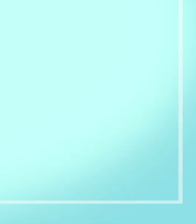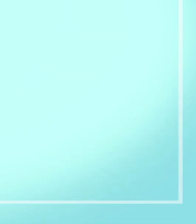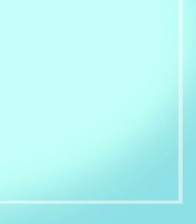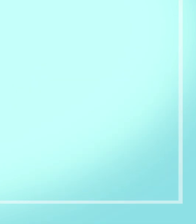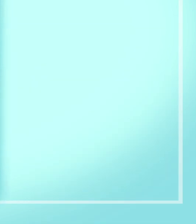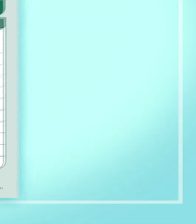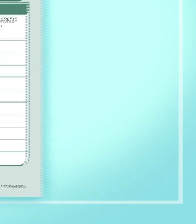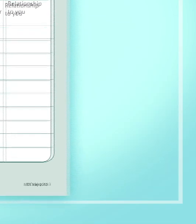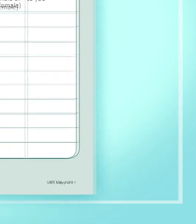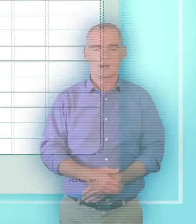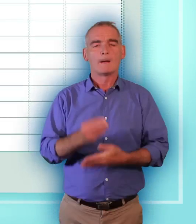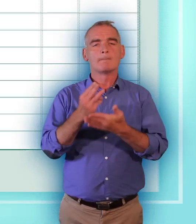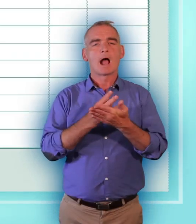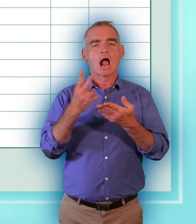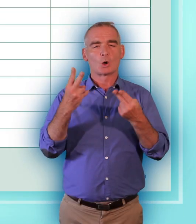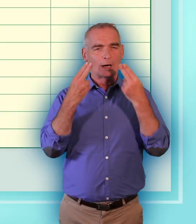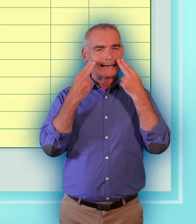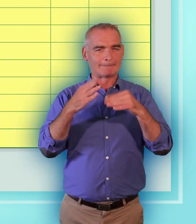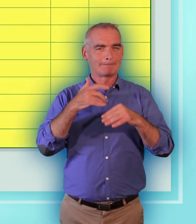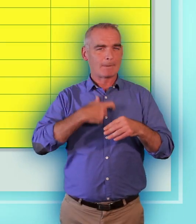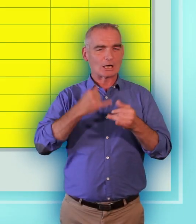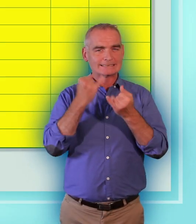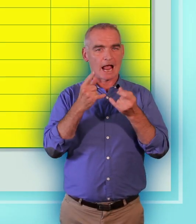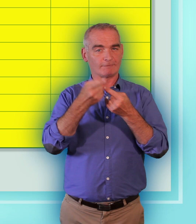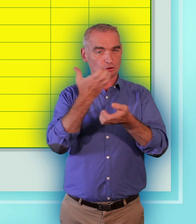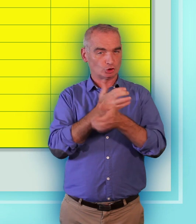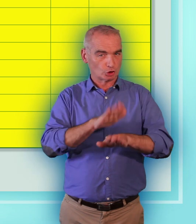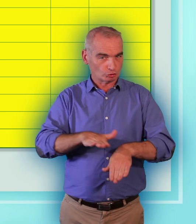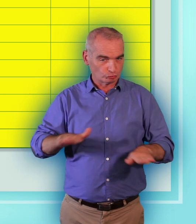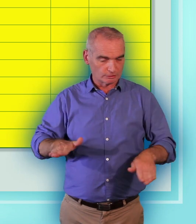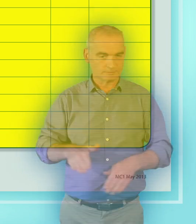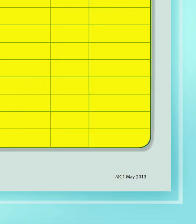In part two, we need personal details for all your dependents.